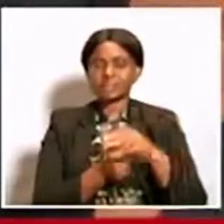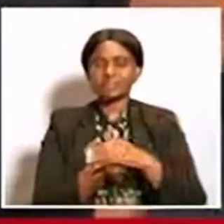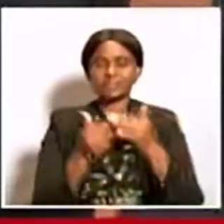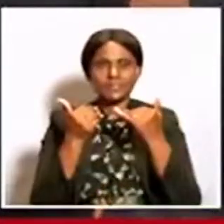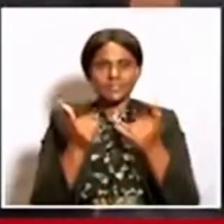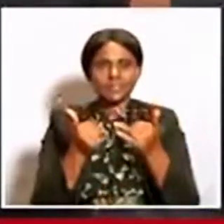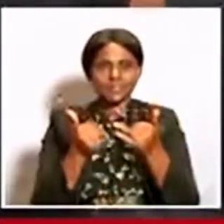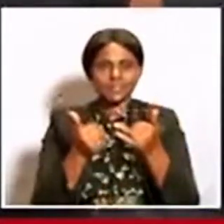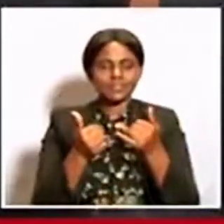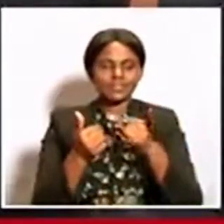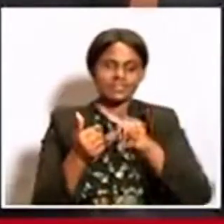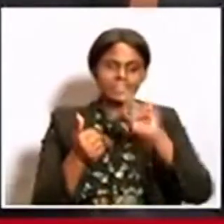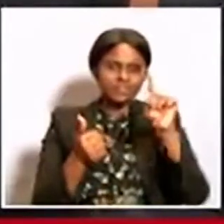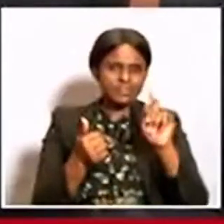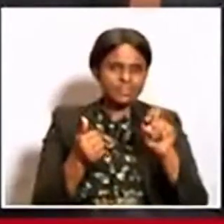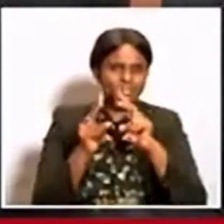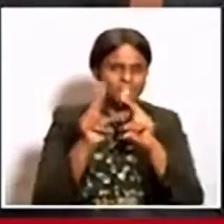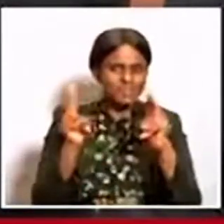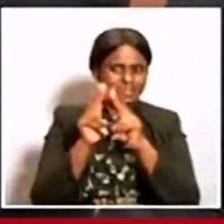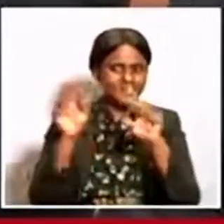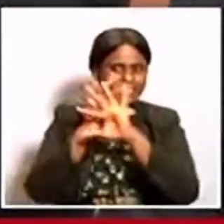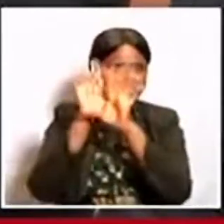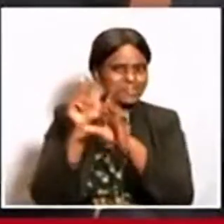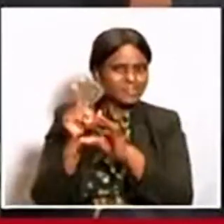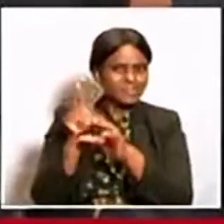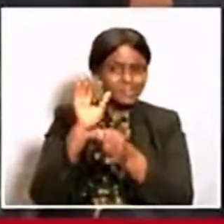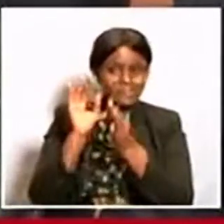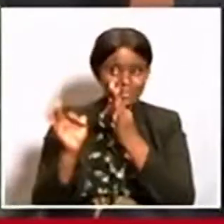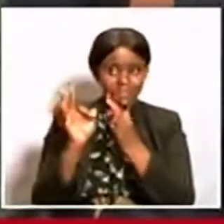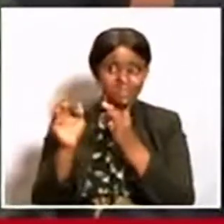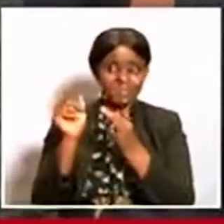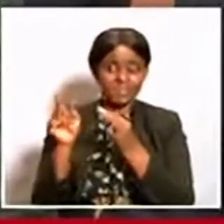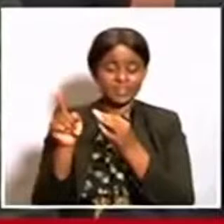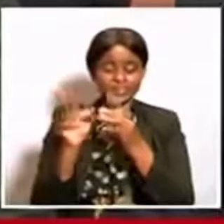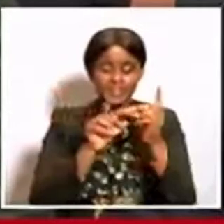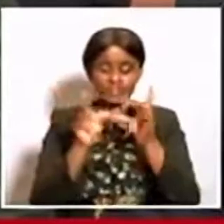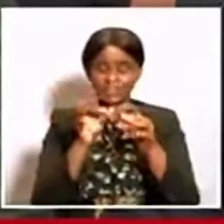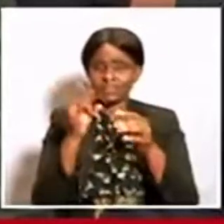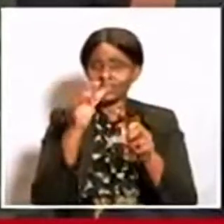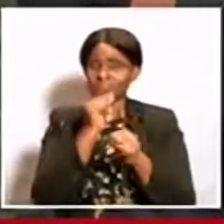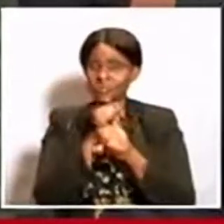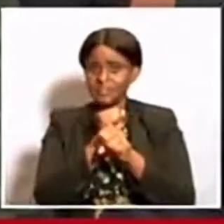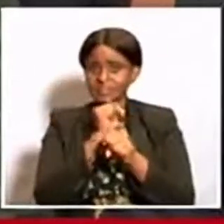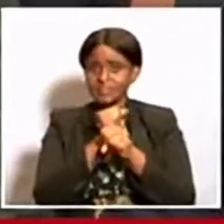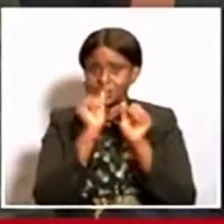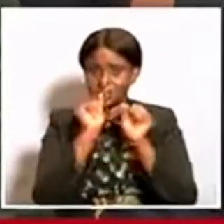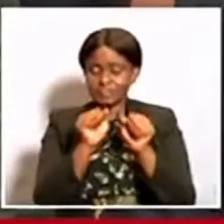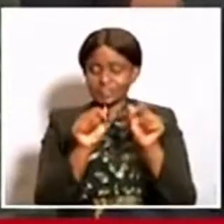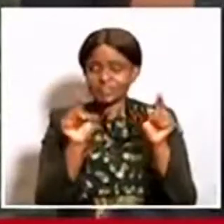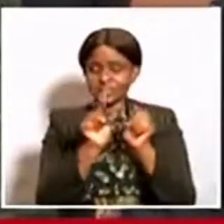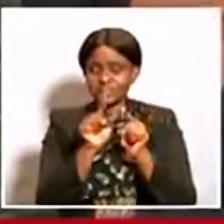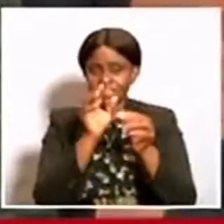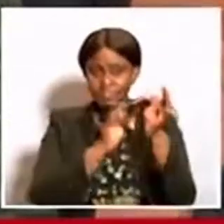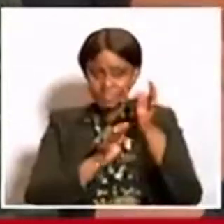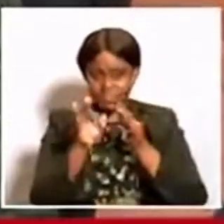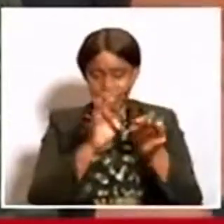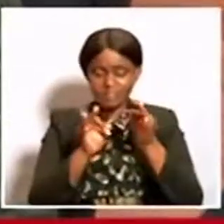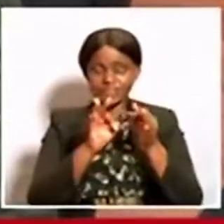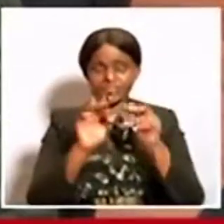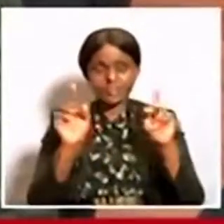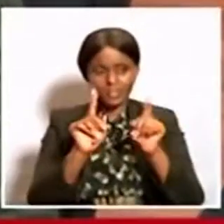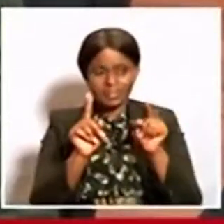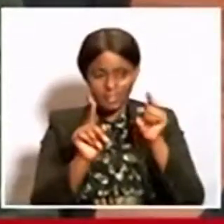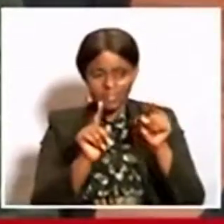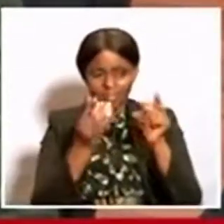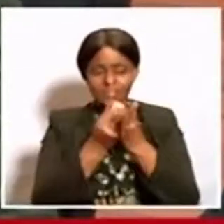Now, the question was very specific. If the Director of Works can take us through where this